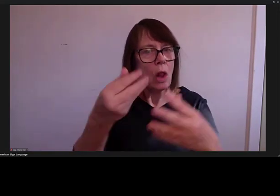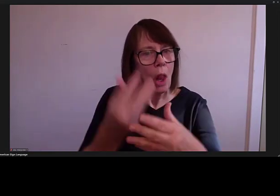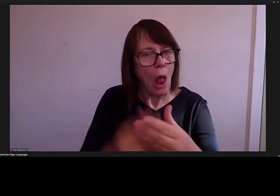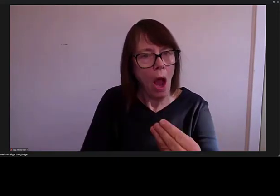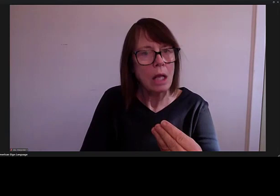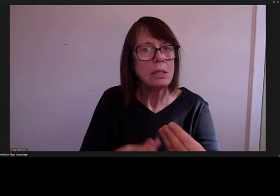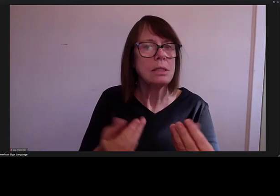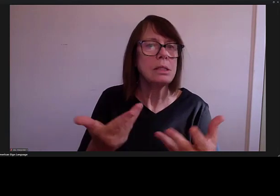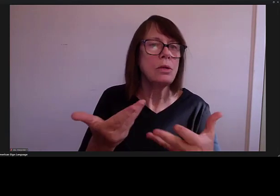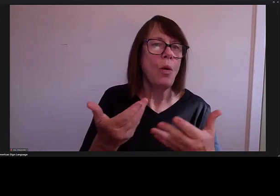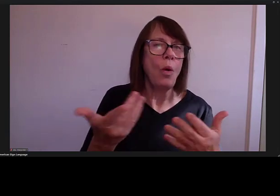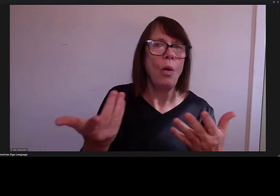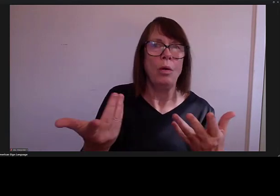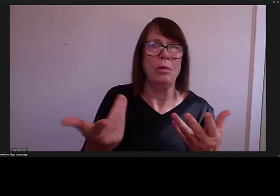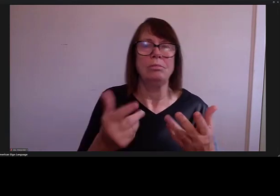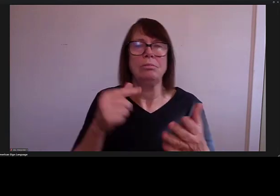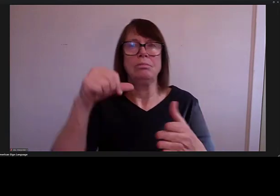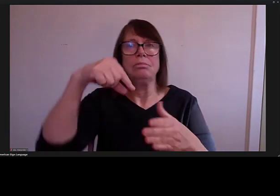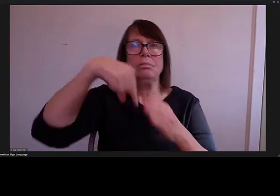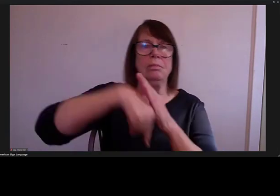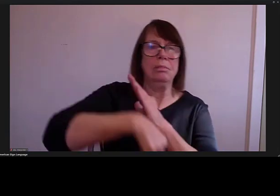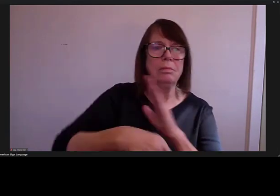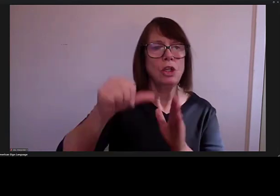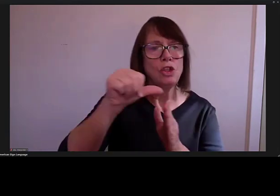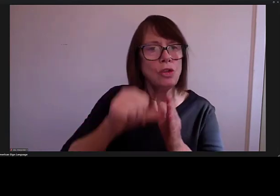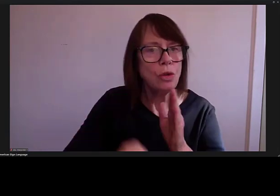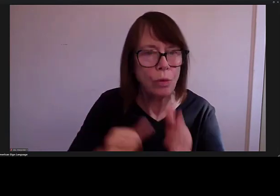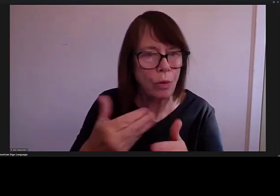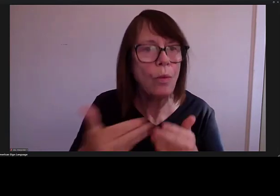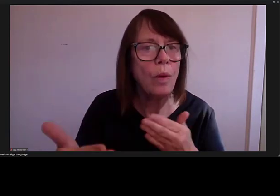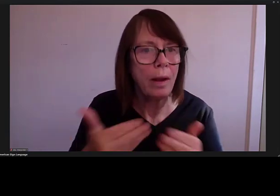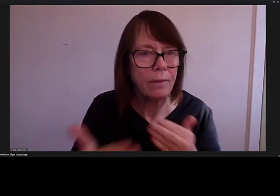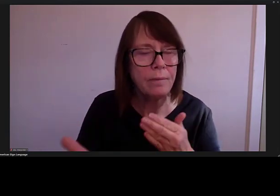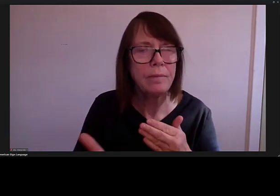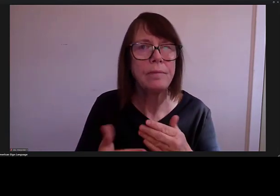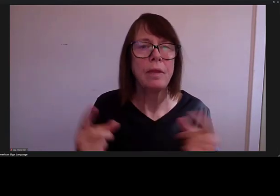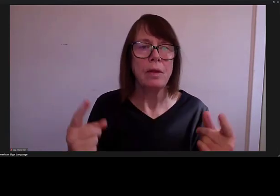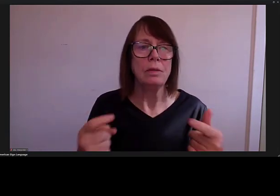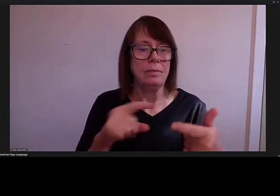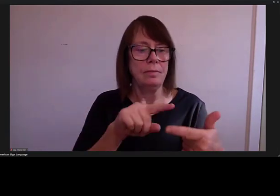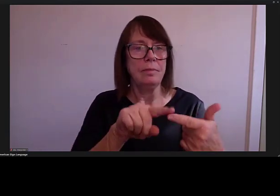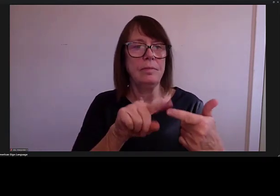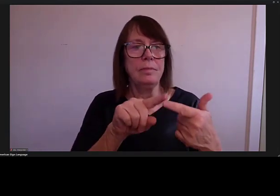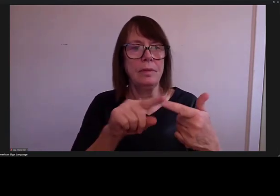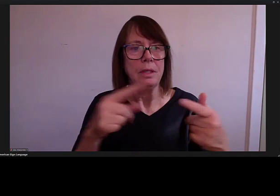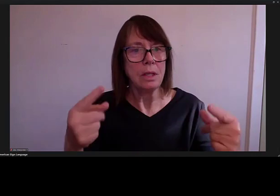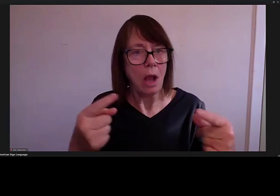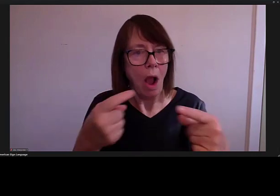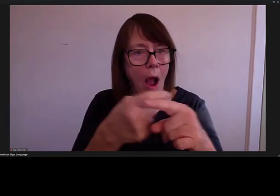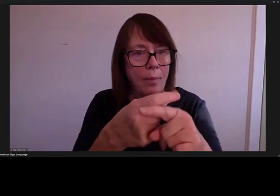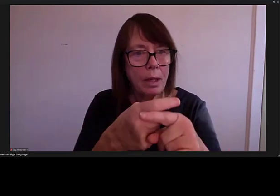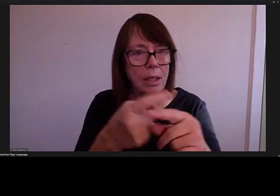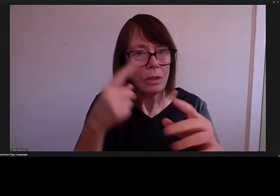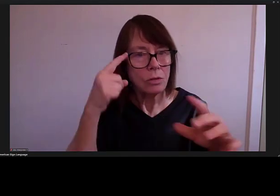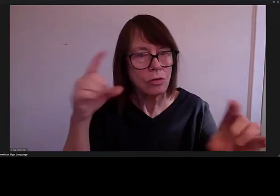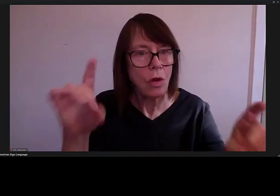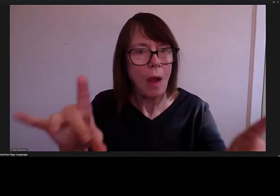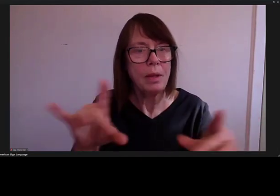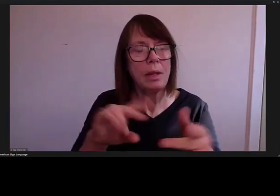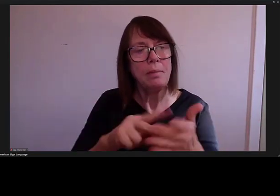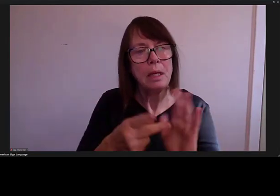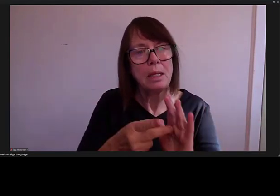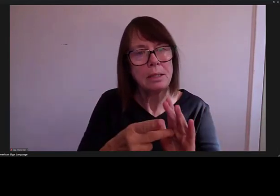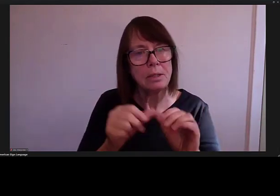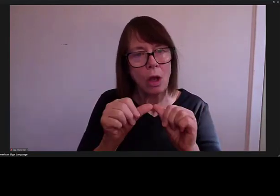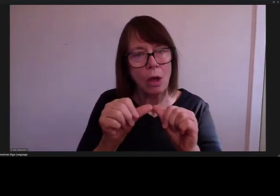invasive procedure. There's complex or repetitive trauma, and this is when abuse is ongoing, such